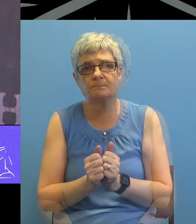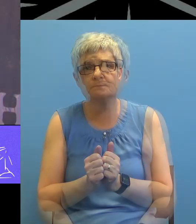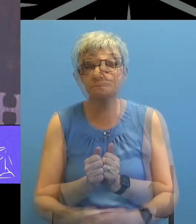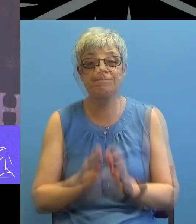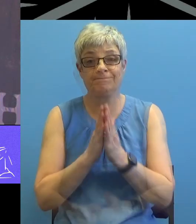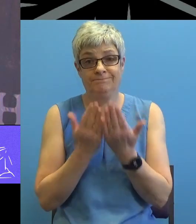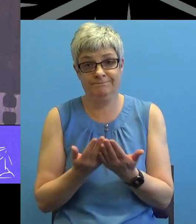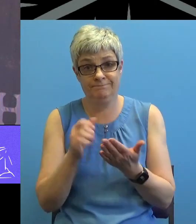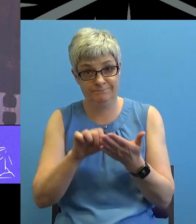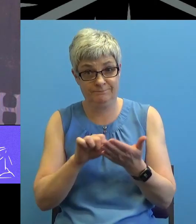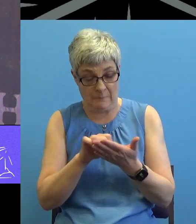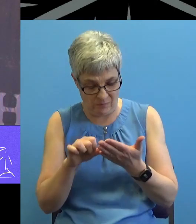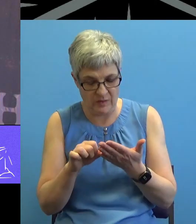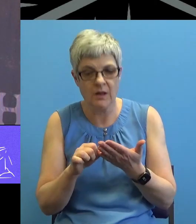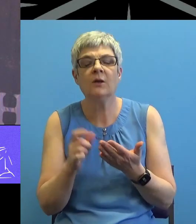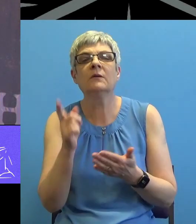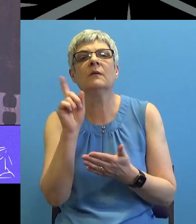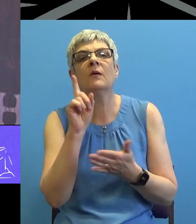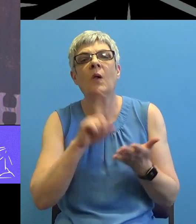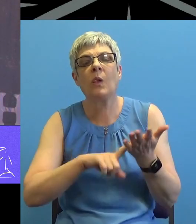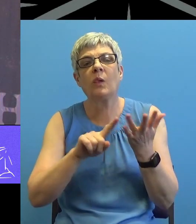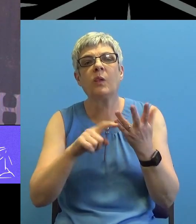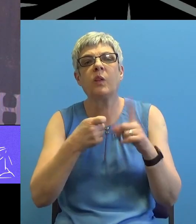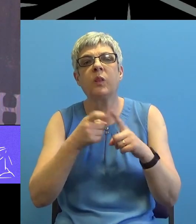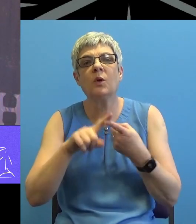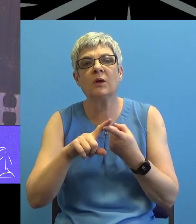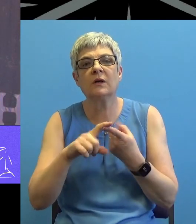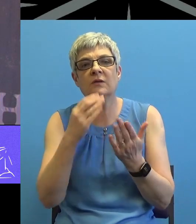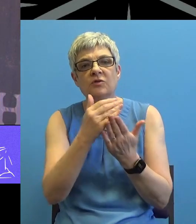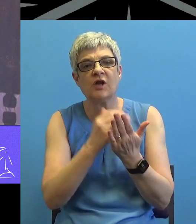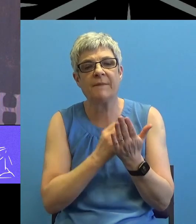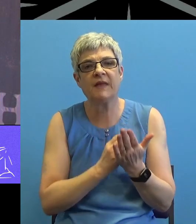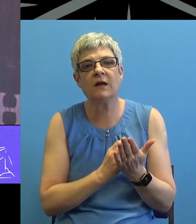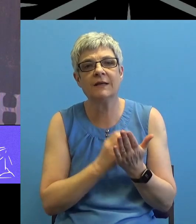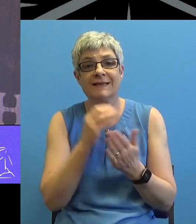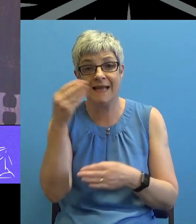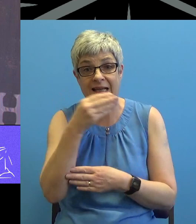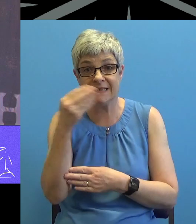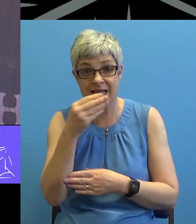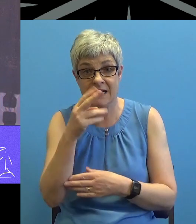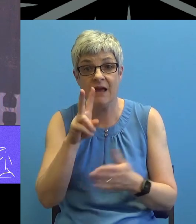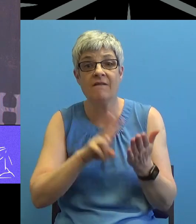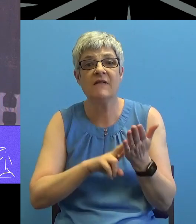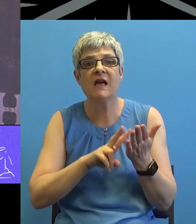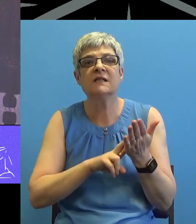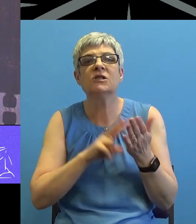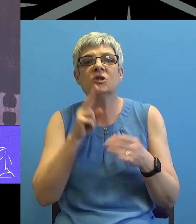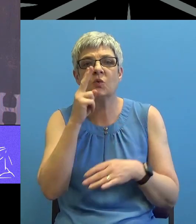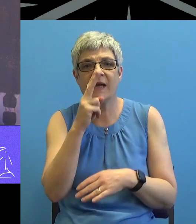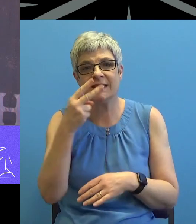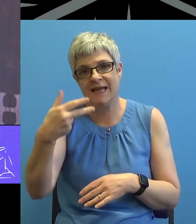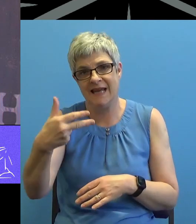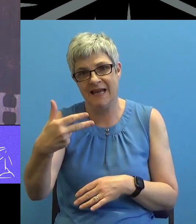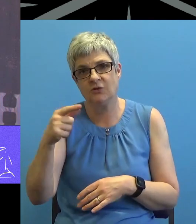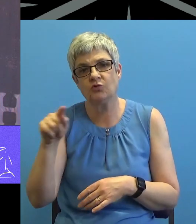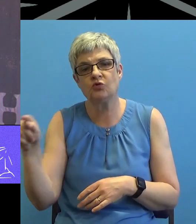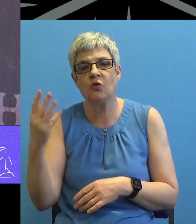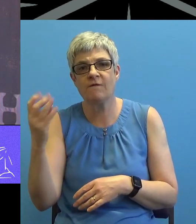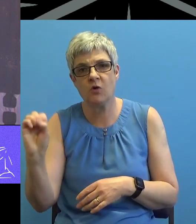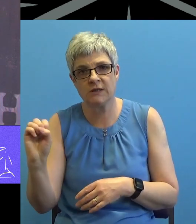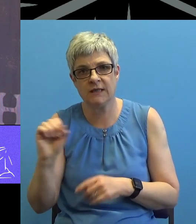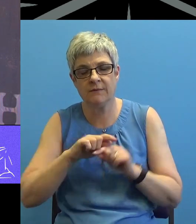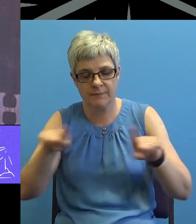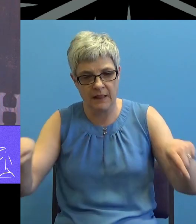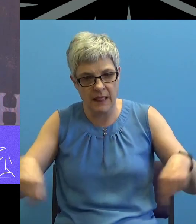Our Bible reading this morning comes from the book of Luke, chapter 19, verses 28 to 40. Let us